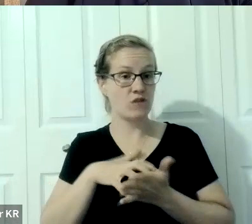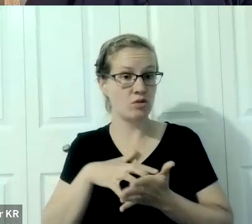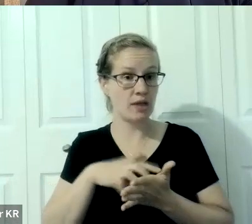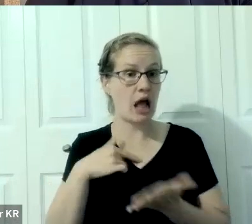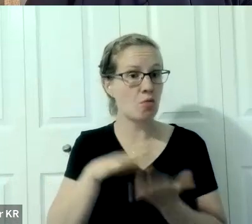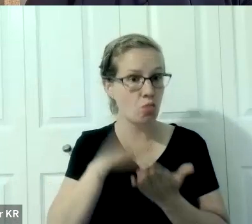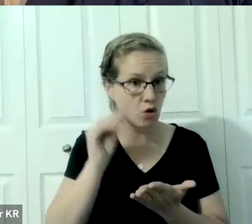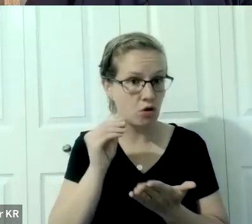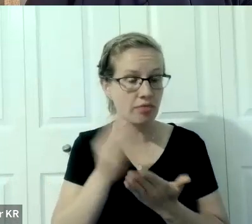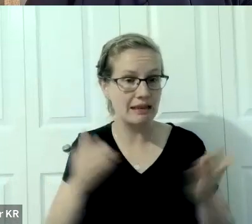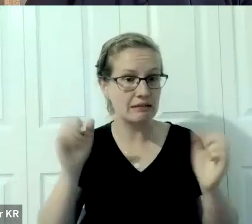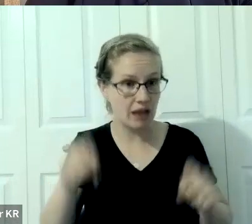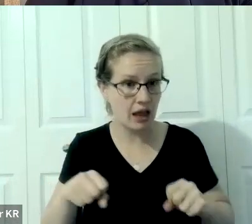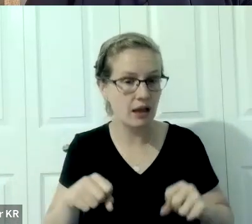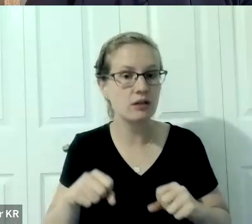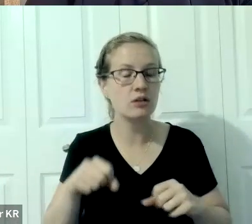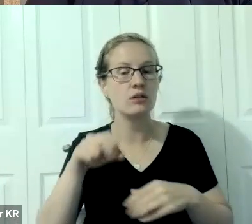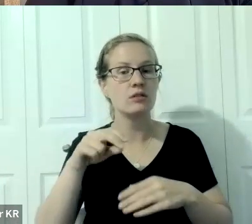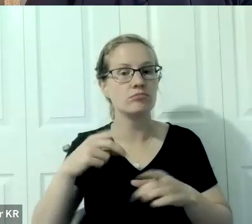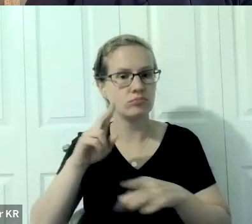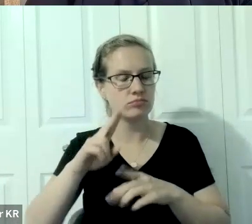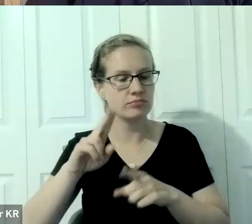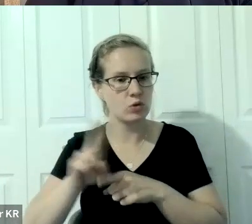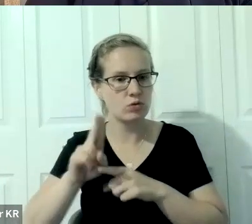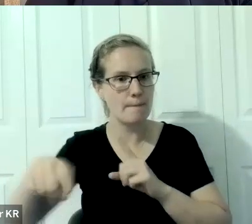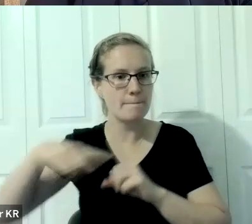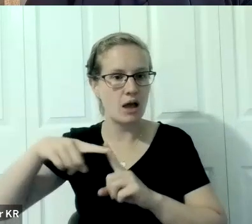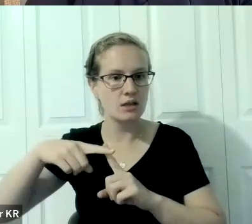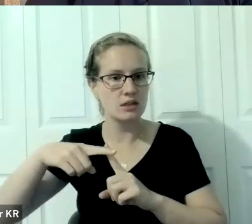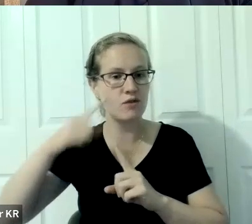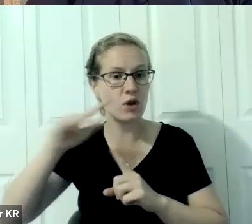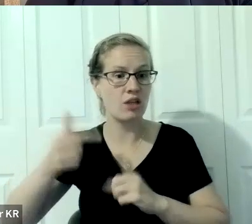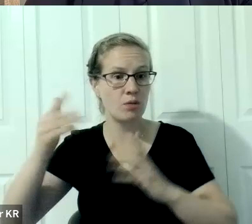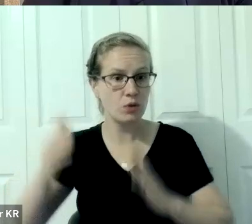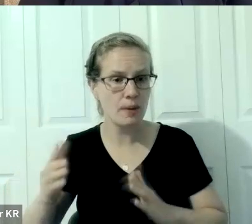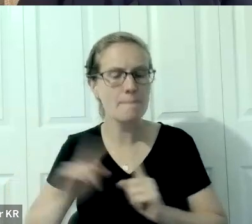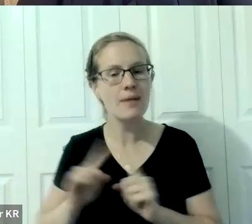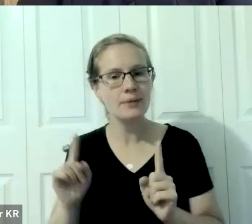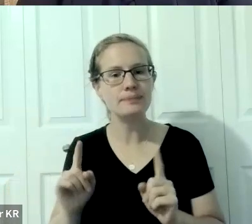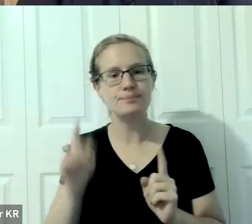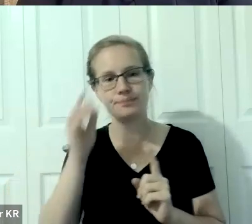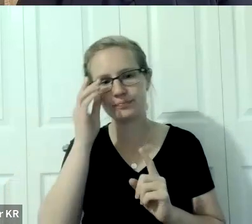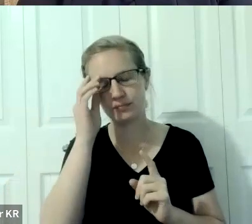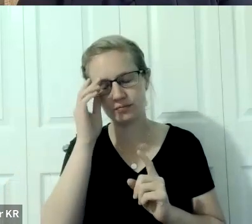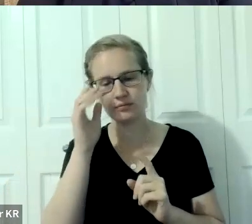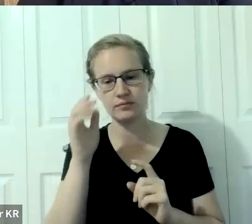learn things from and use it as a positive for someone else. But